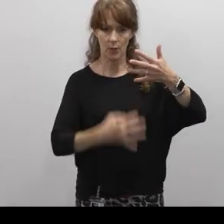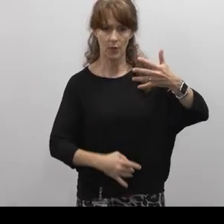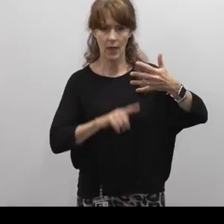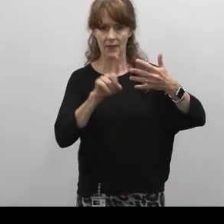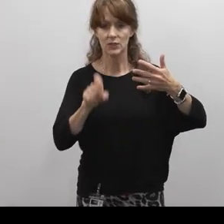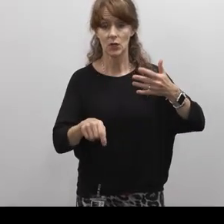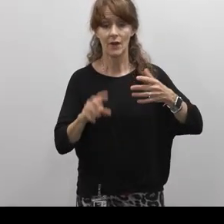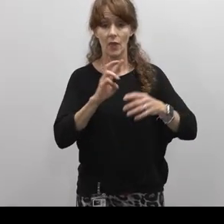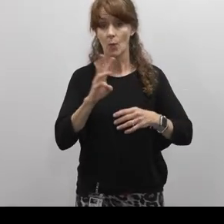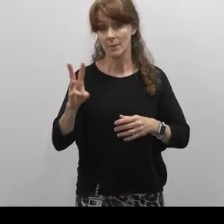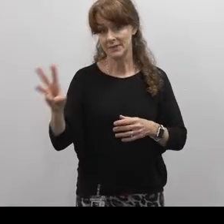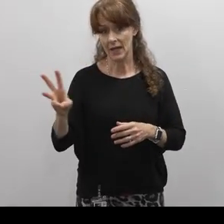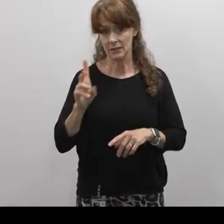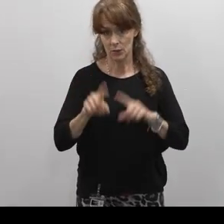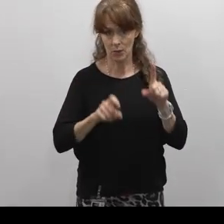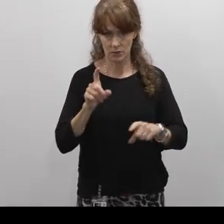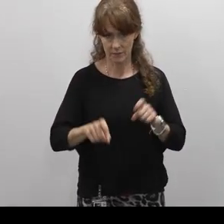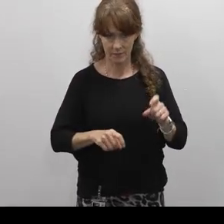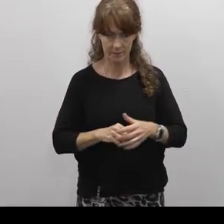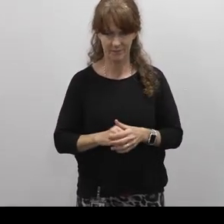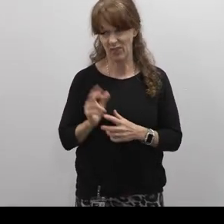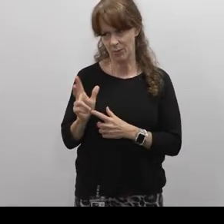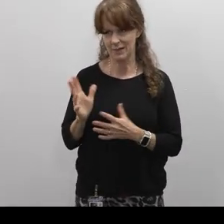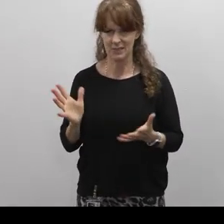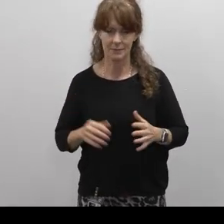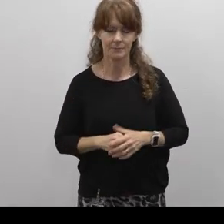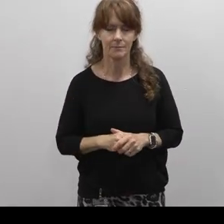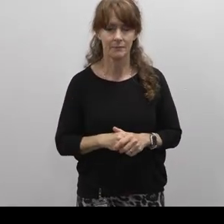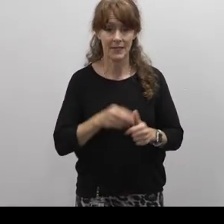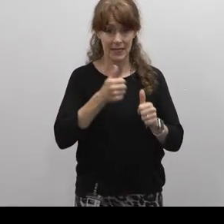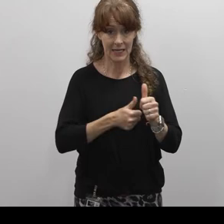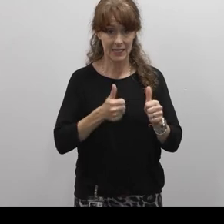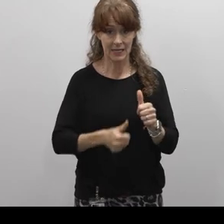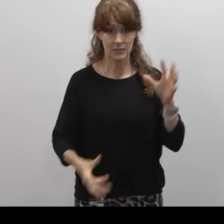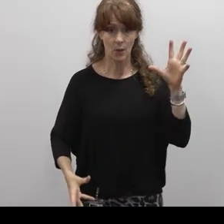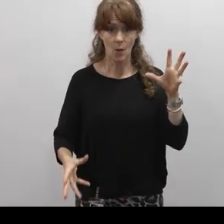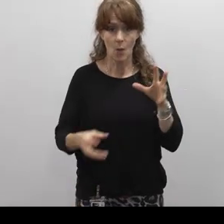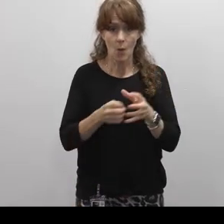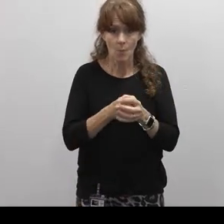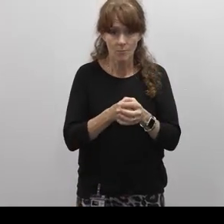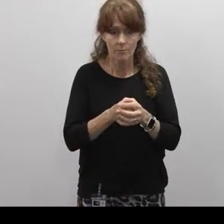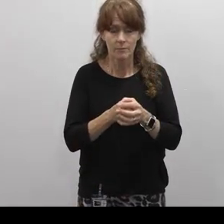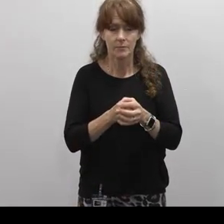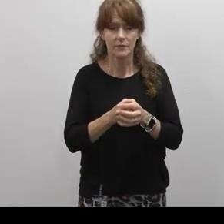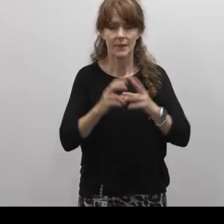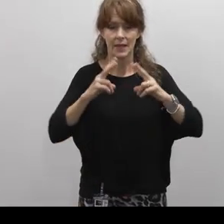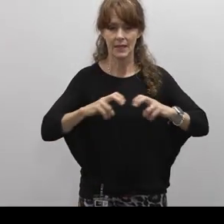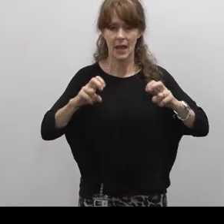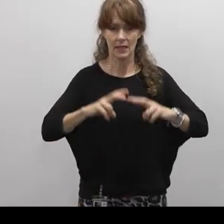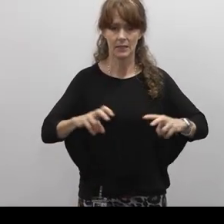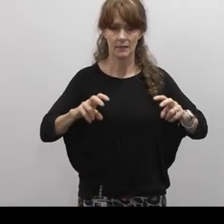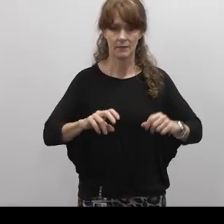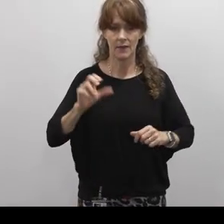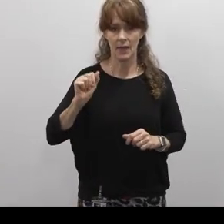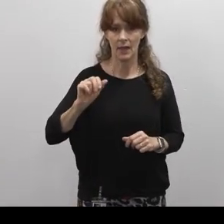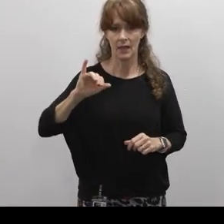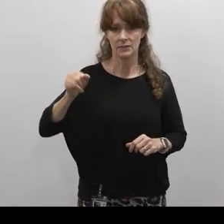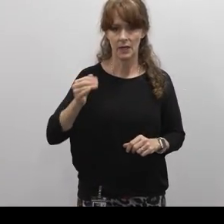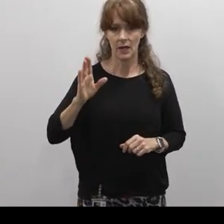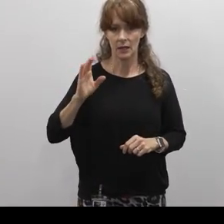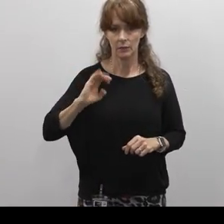on our website for 3 months. And so each of these is a compilation of the analysis that AJ Crabbell